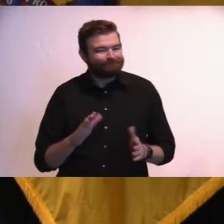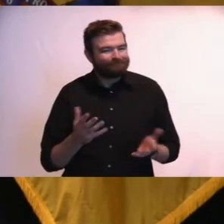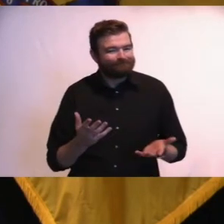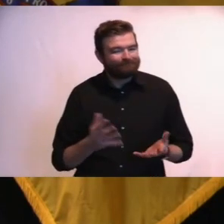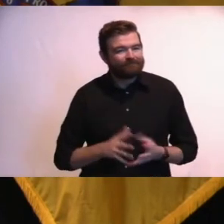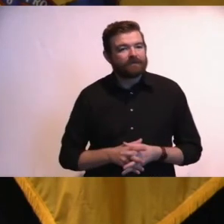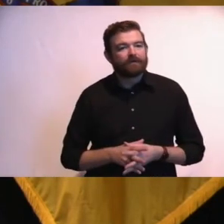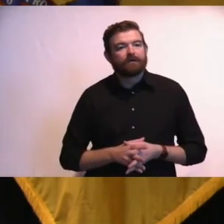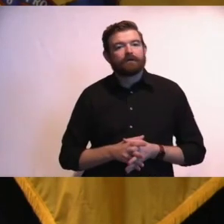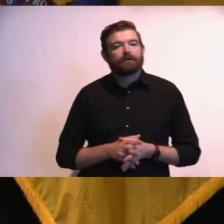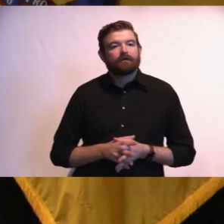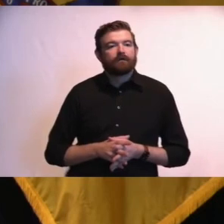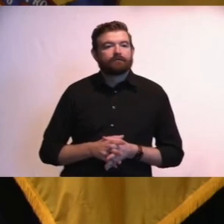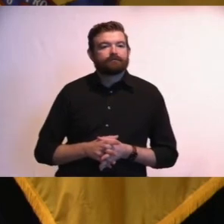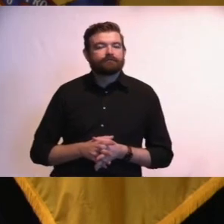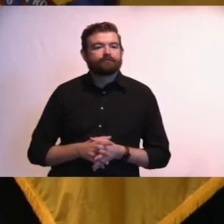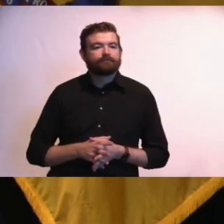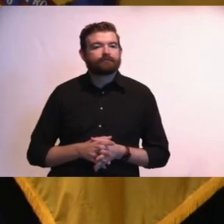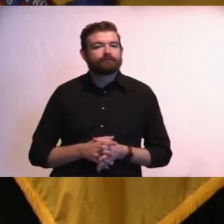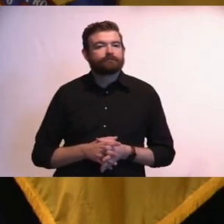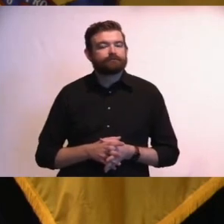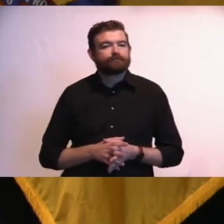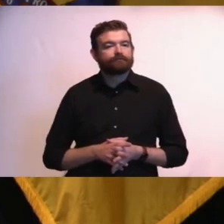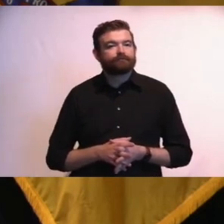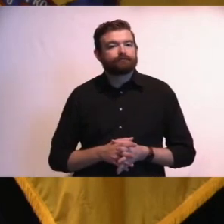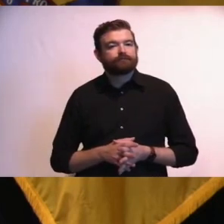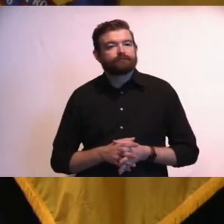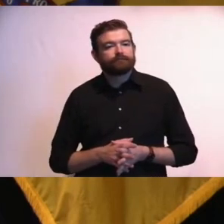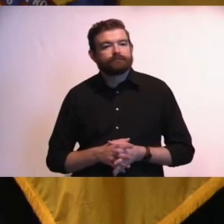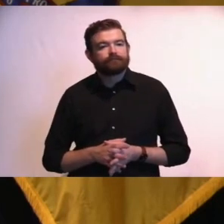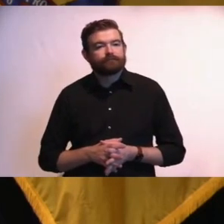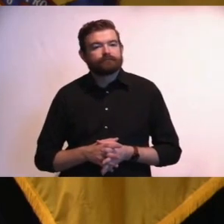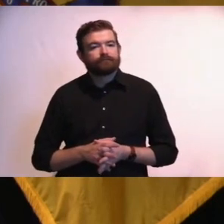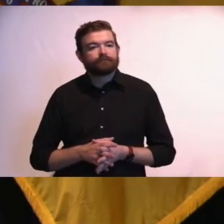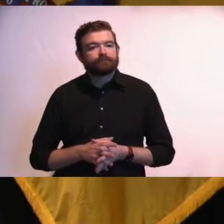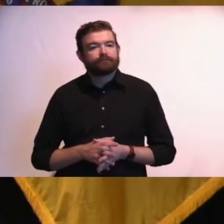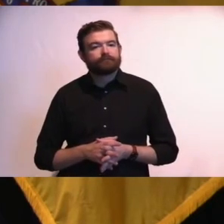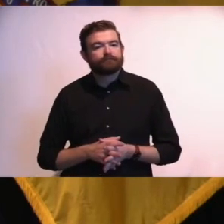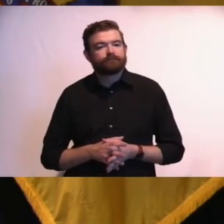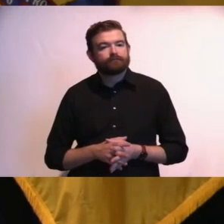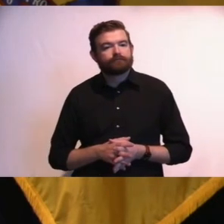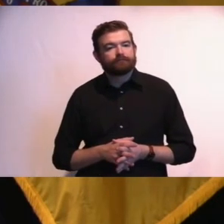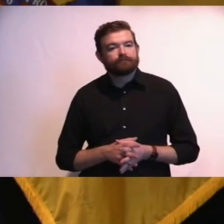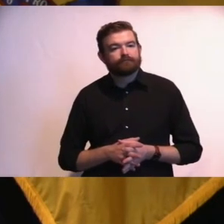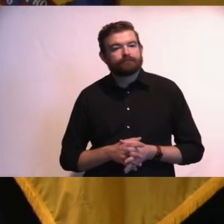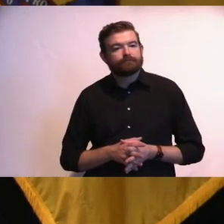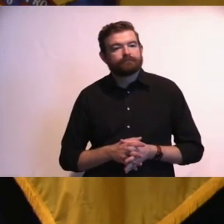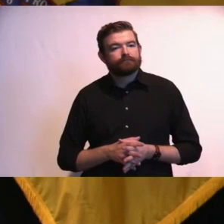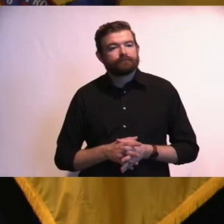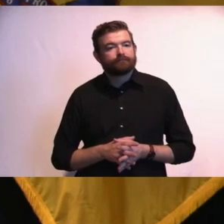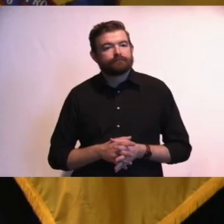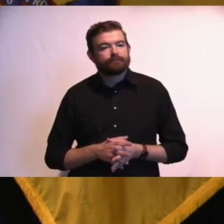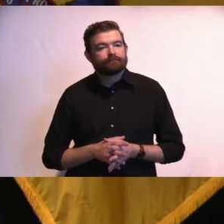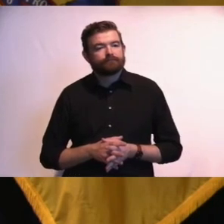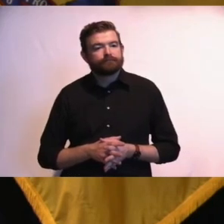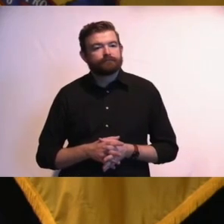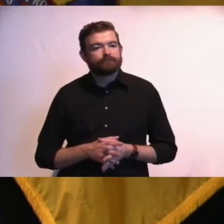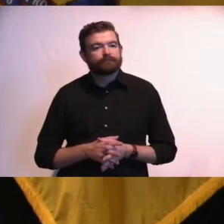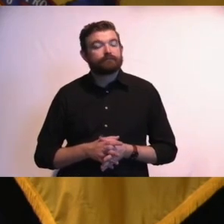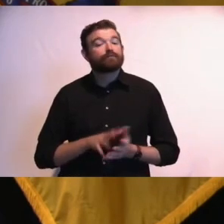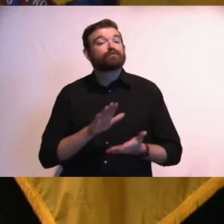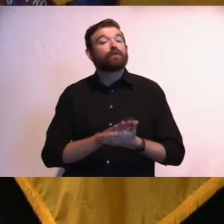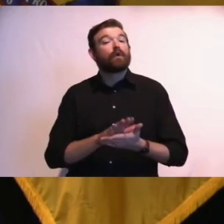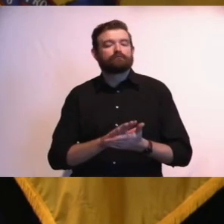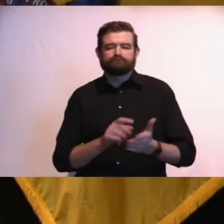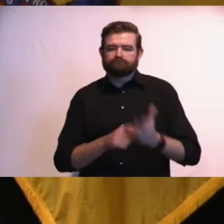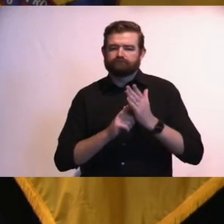mandate, and again, not with joy, but unequivocally, the mask mandate in schools will continue for the